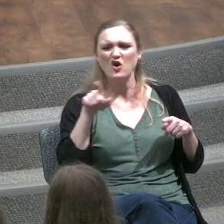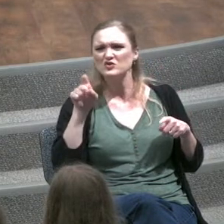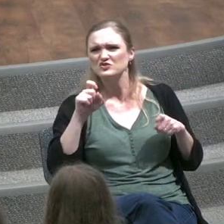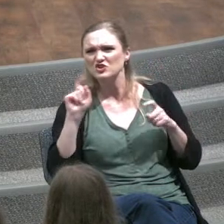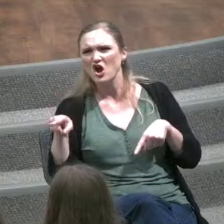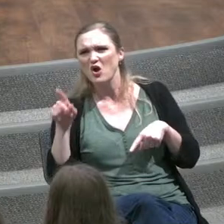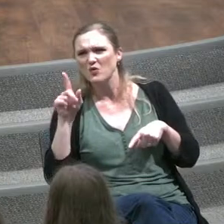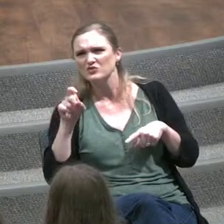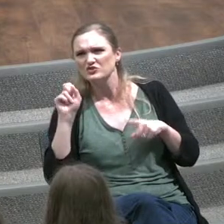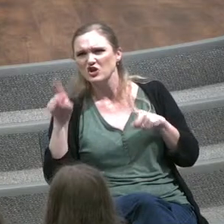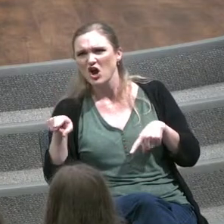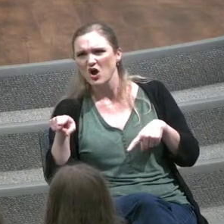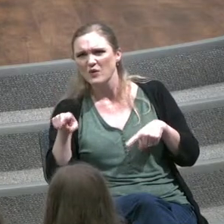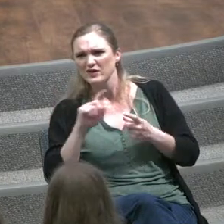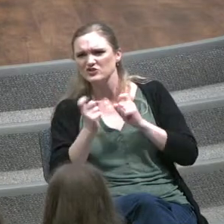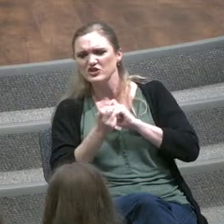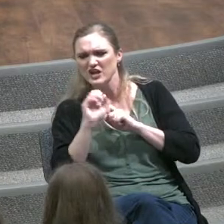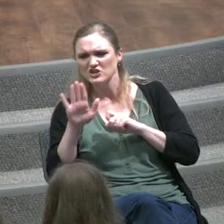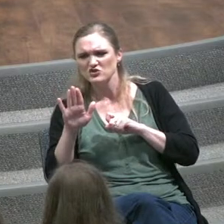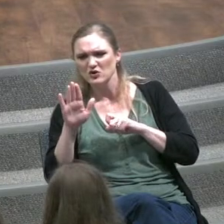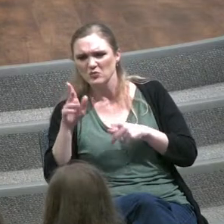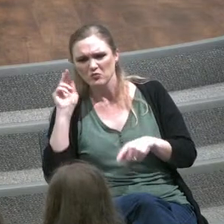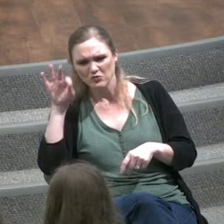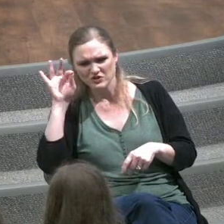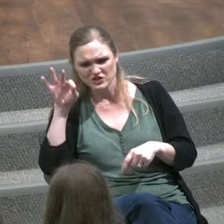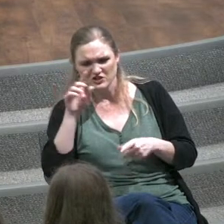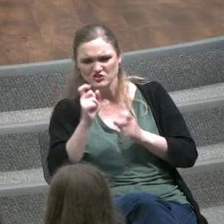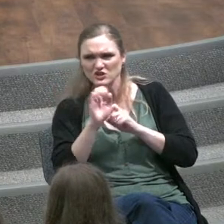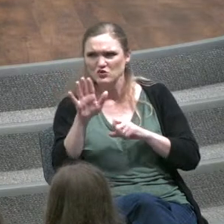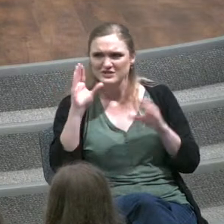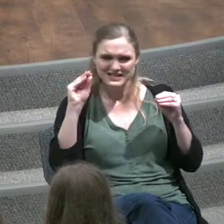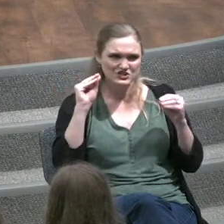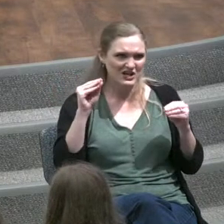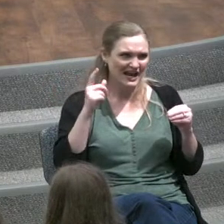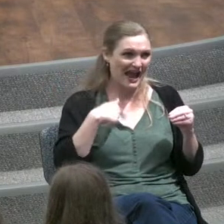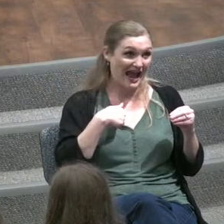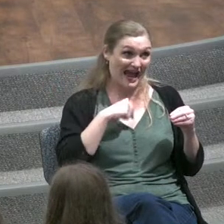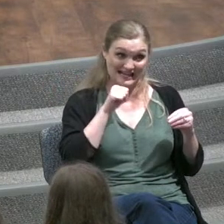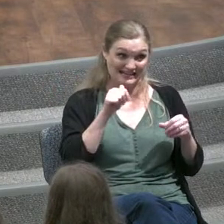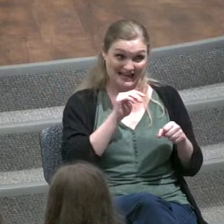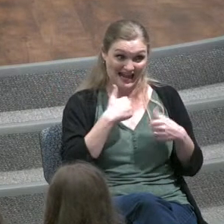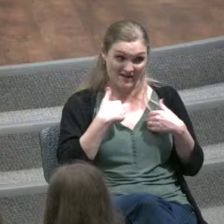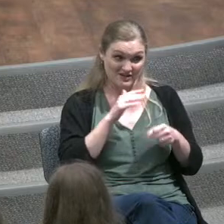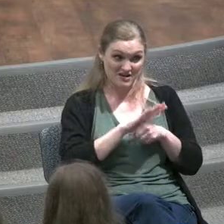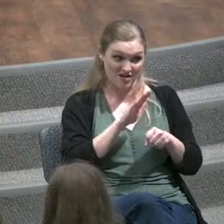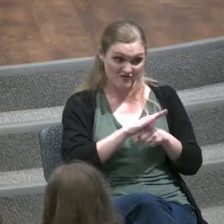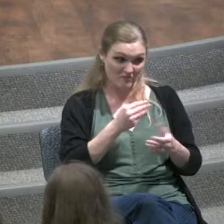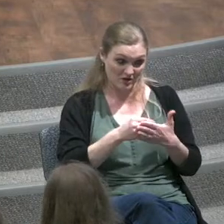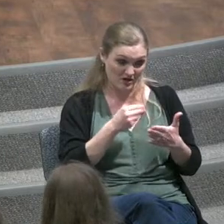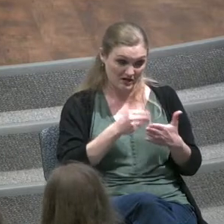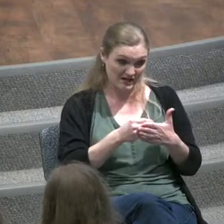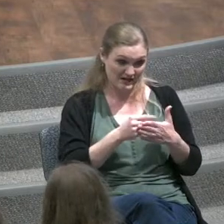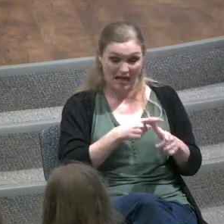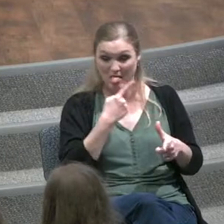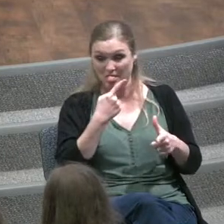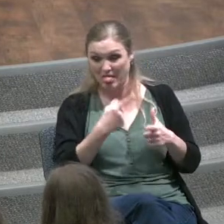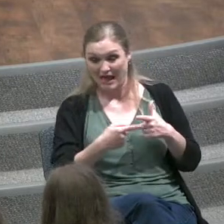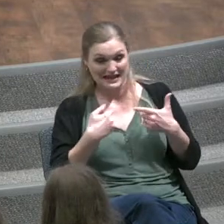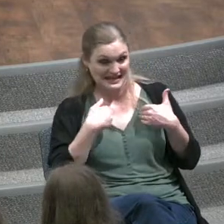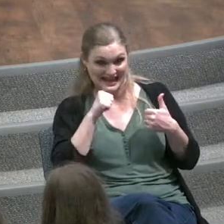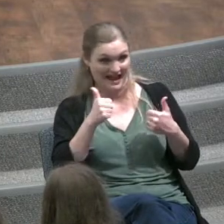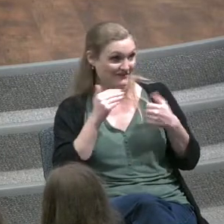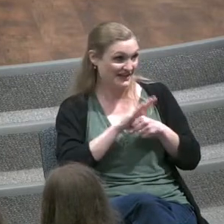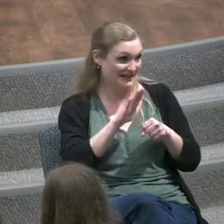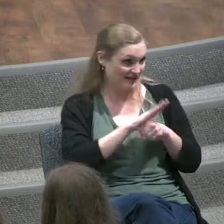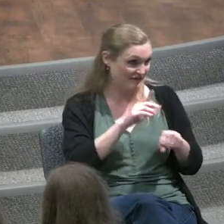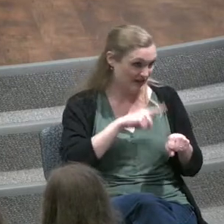need to go. It's going to change the way you preach. It's going to change the way you teach. And at first I didn't have enough money to go, and then I didn't have